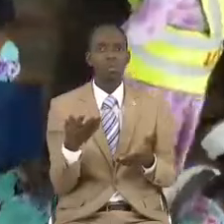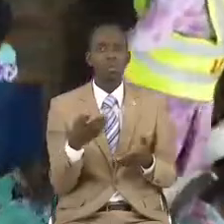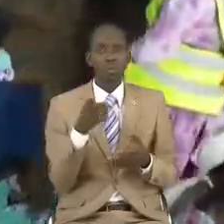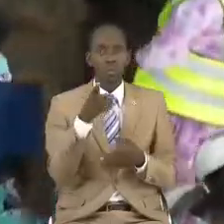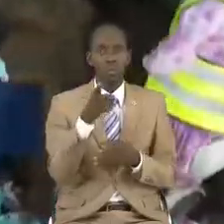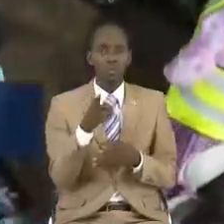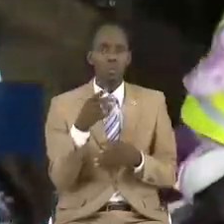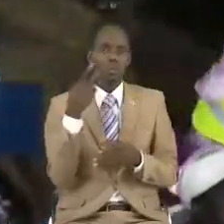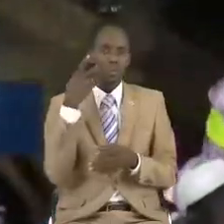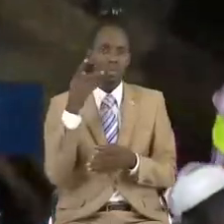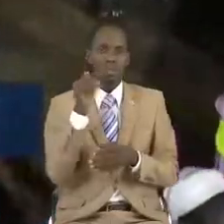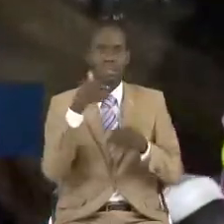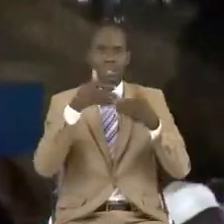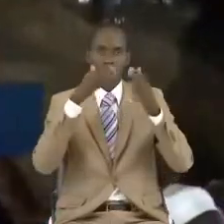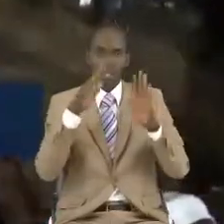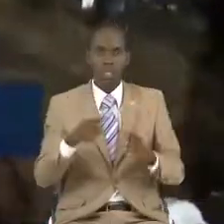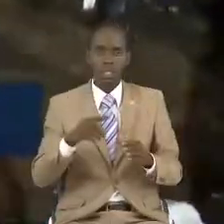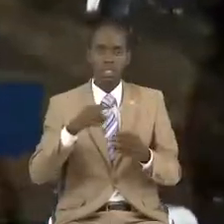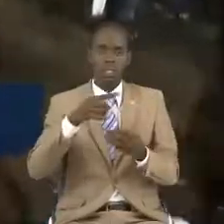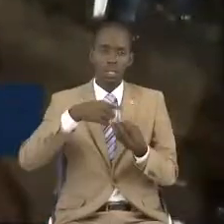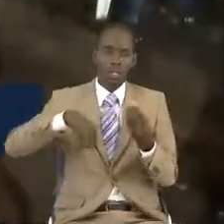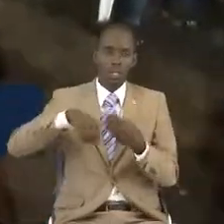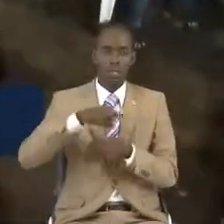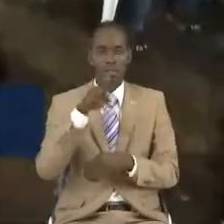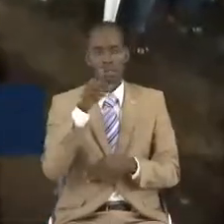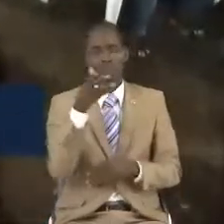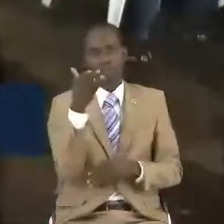well caught